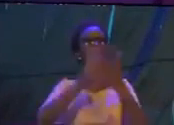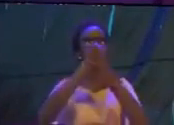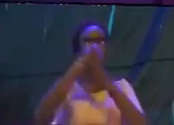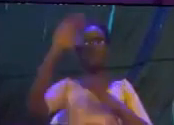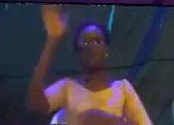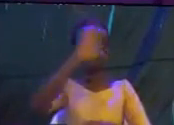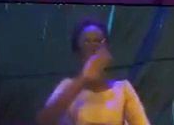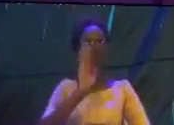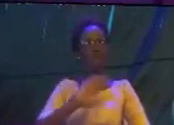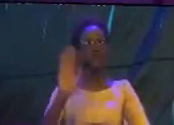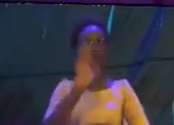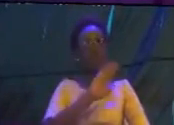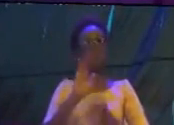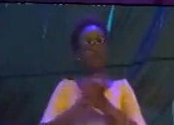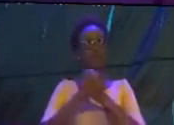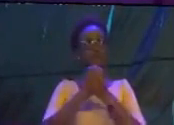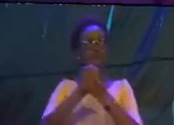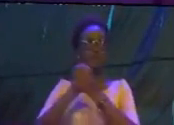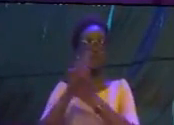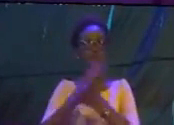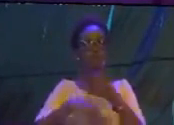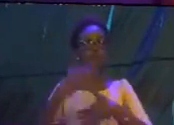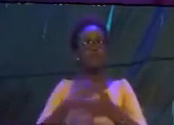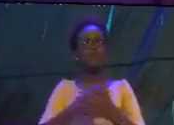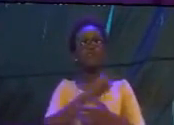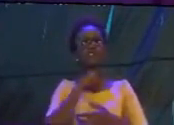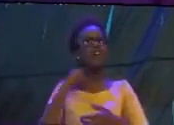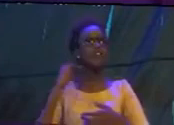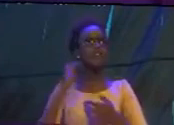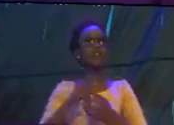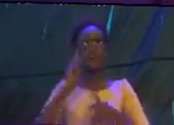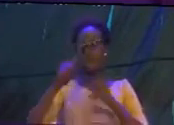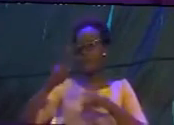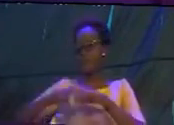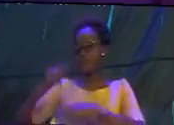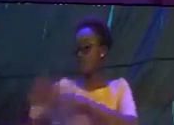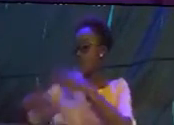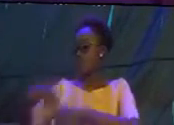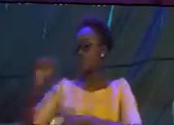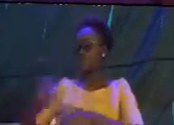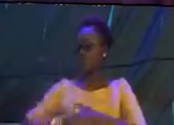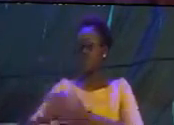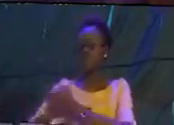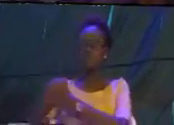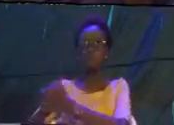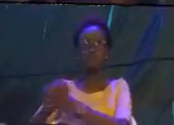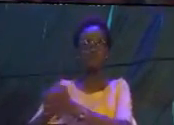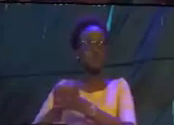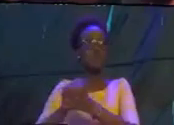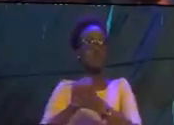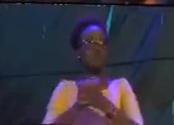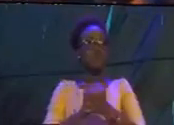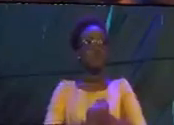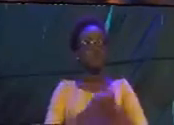us wave to them and welcome them in the name of Jesus. Those who are next to them, please hug them on our